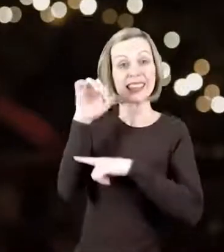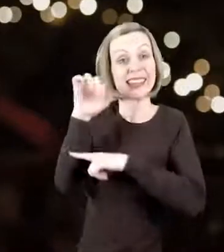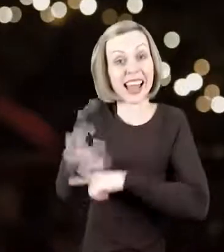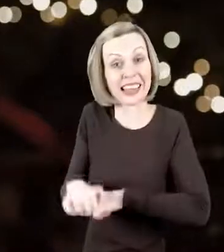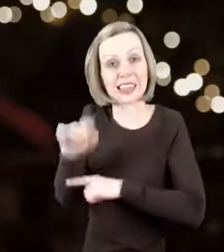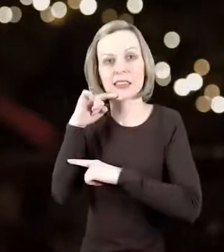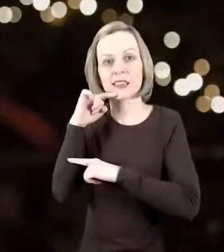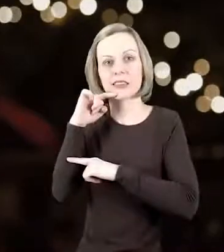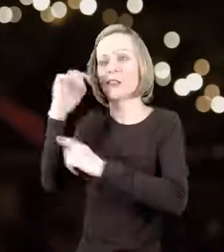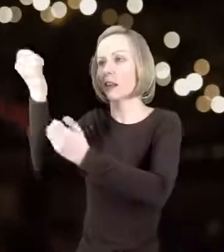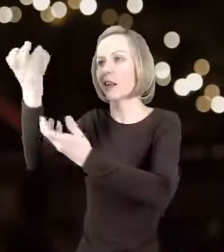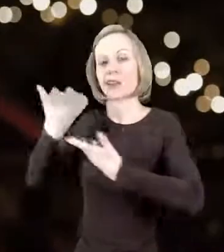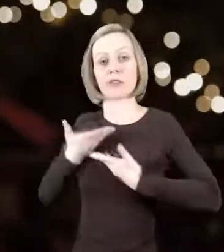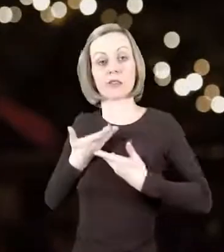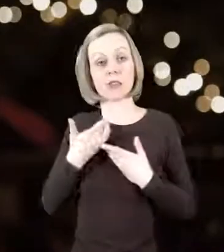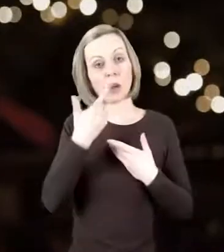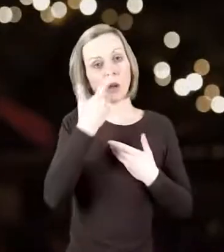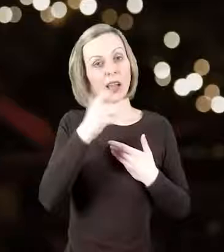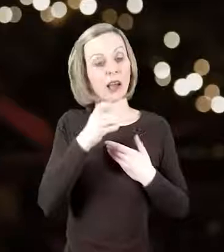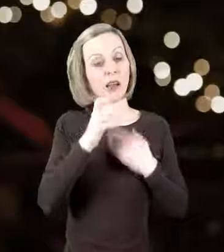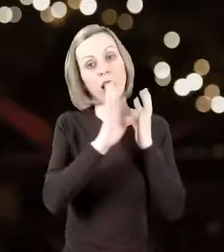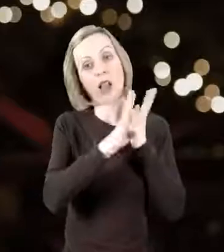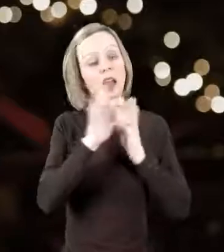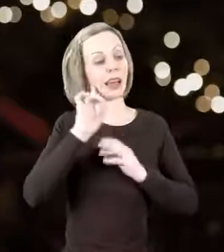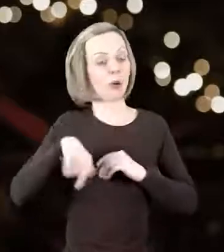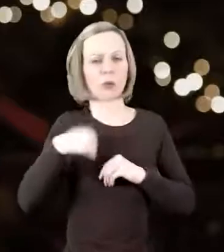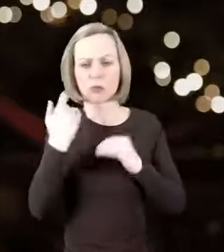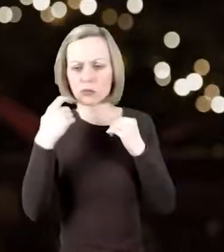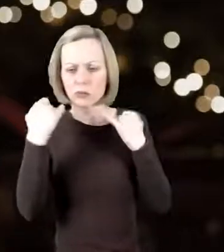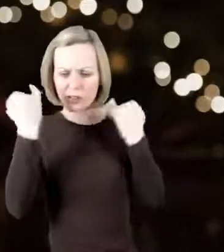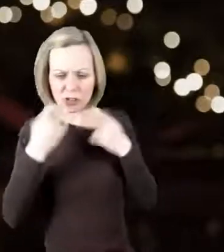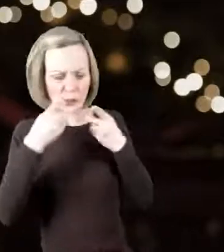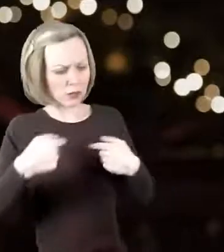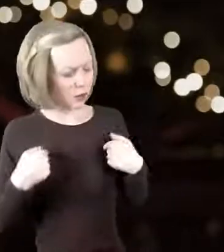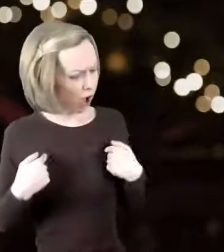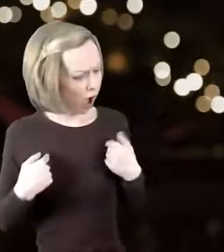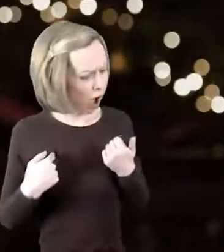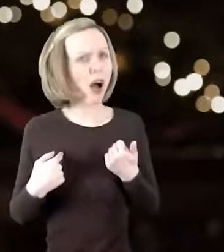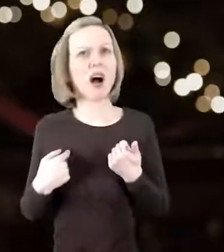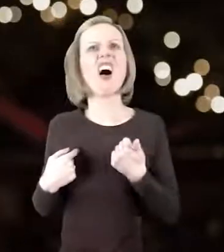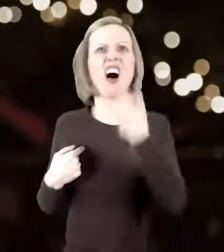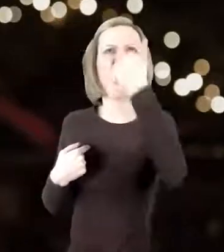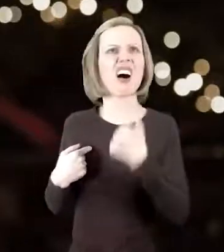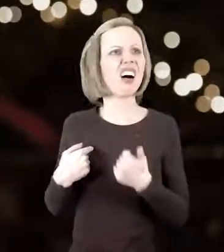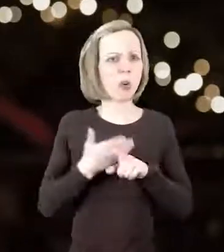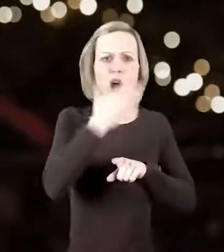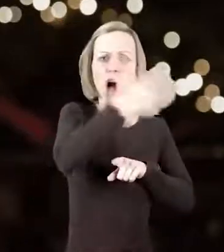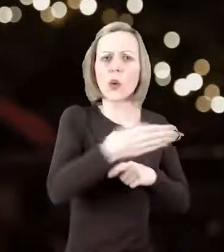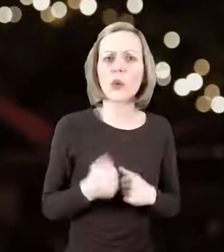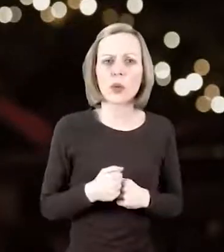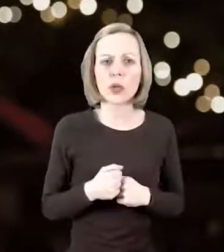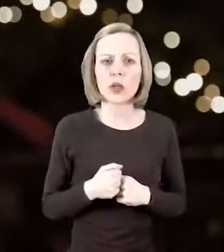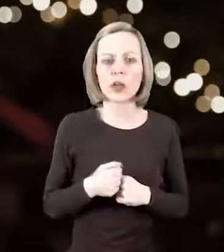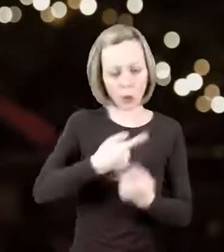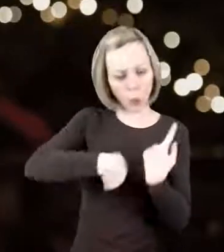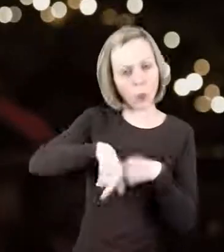of Jesus' presence if we say yes to him. We can walk past, as so many did at that time. But the shepherds